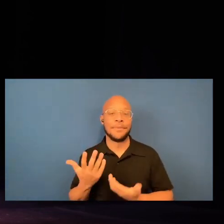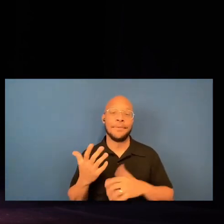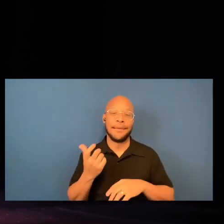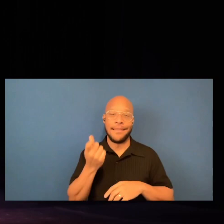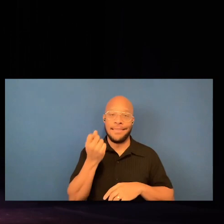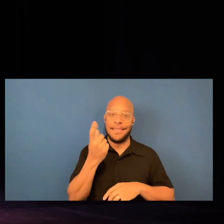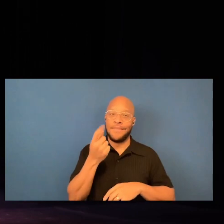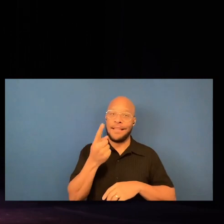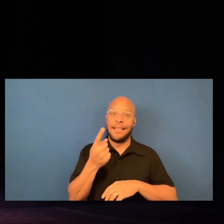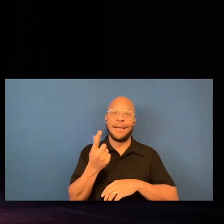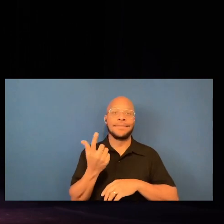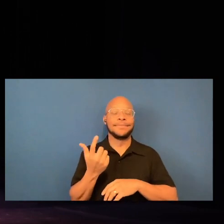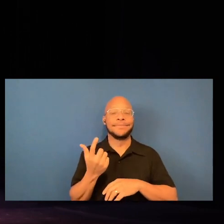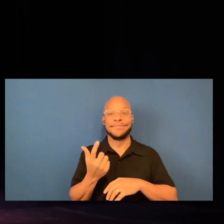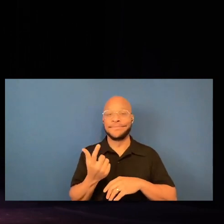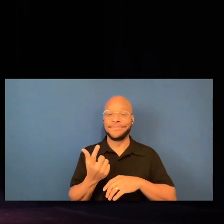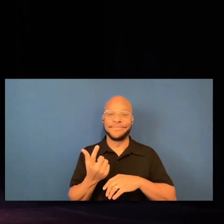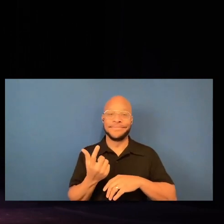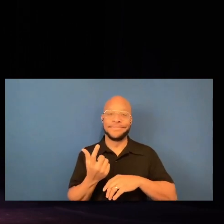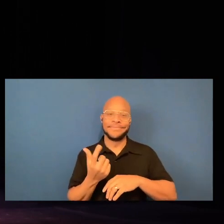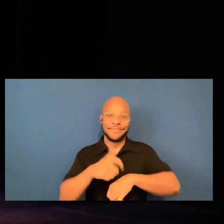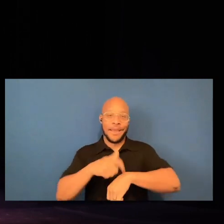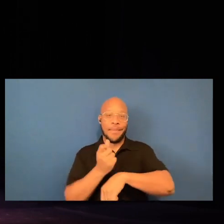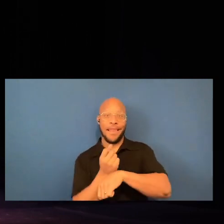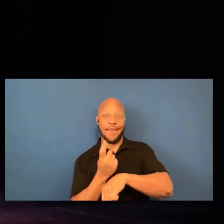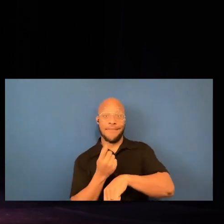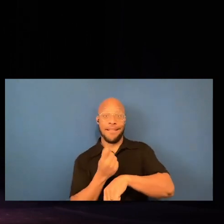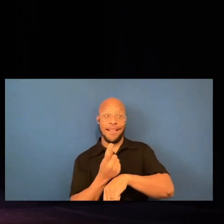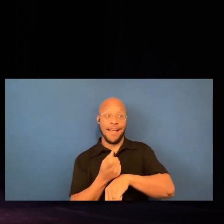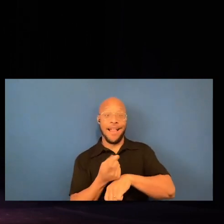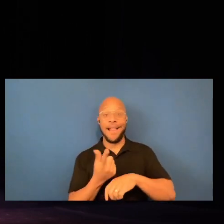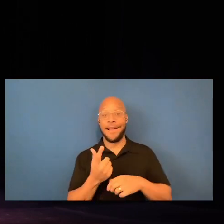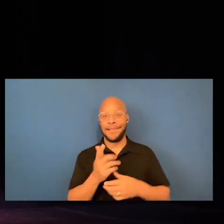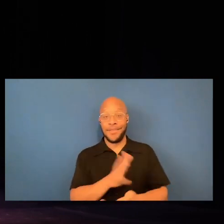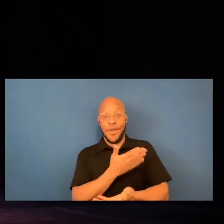up. I'm just gonna improvise.